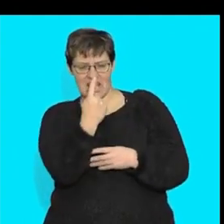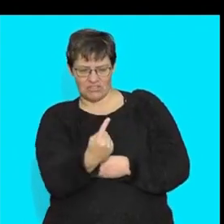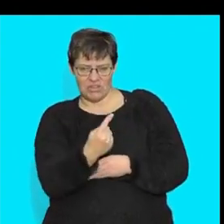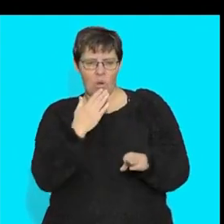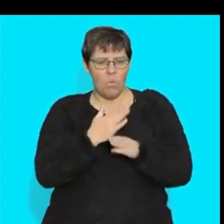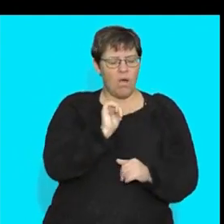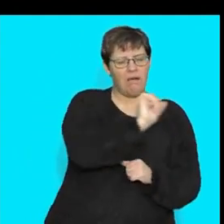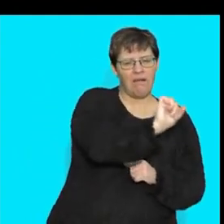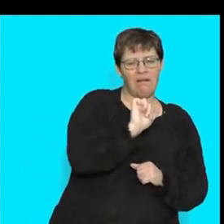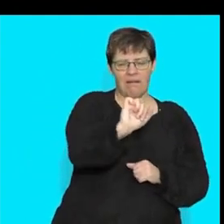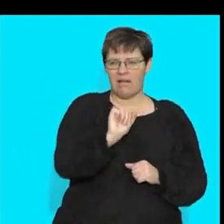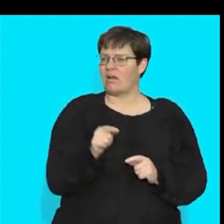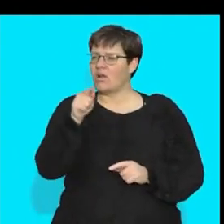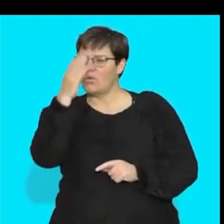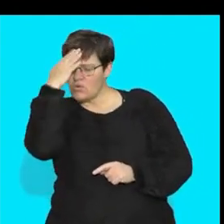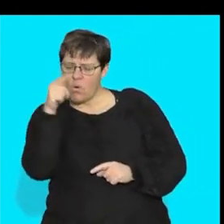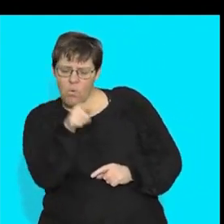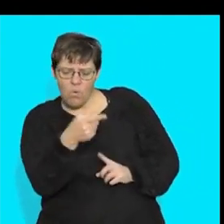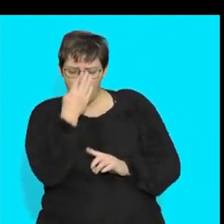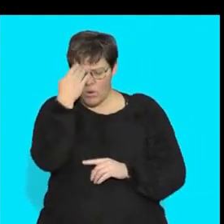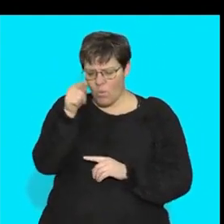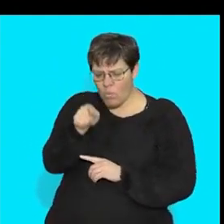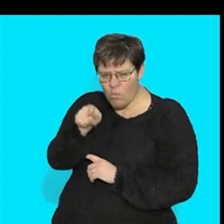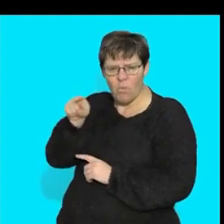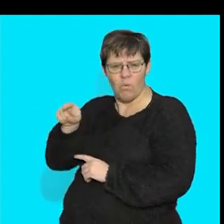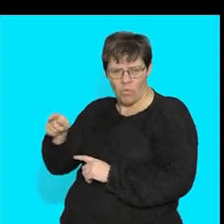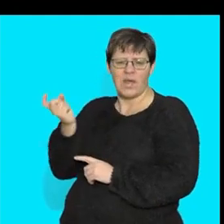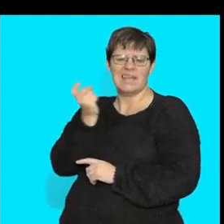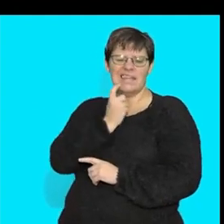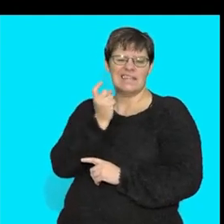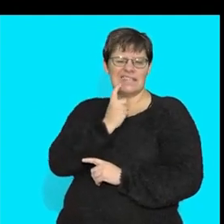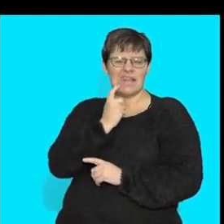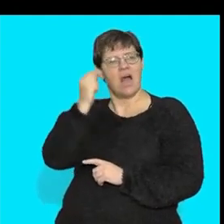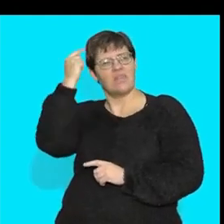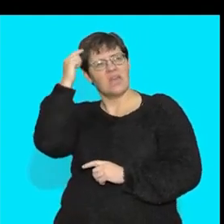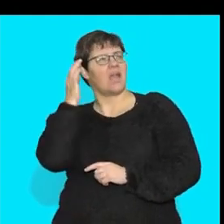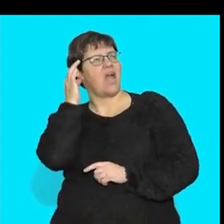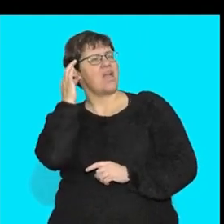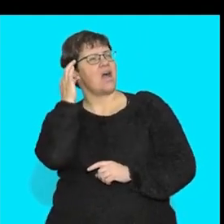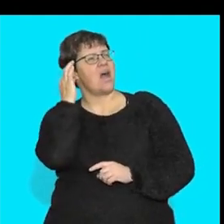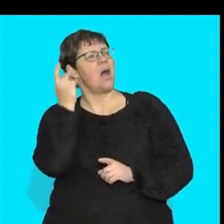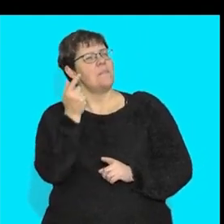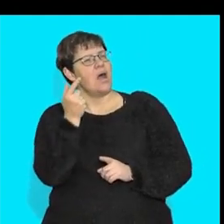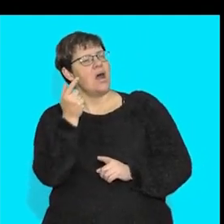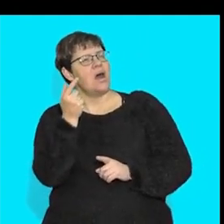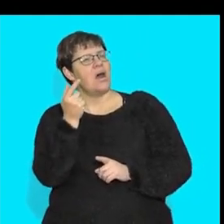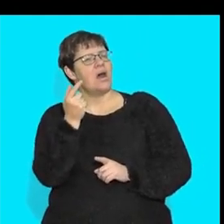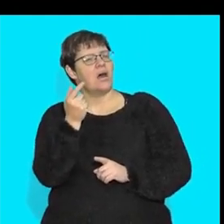of the ear, know what this is, know what this is. Then it's very easy just to think of your ear and how